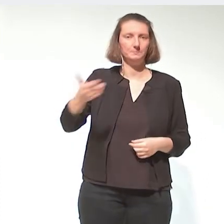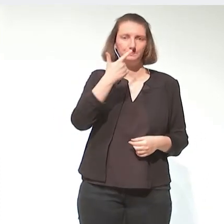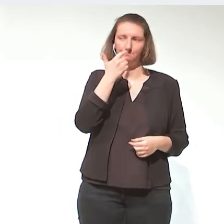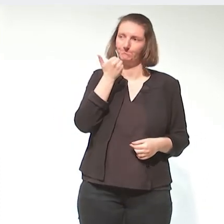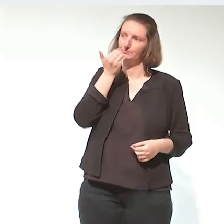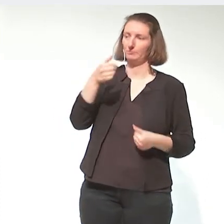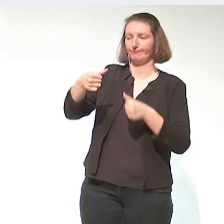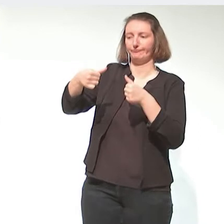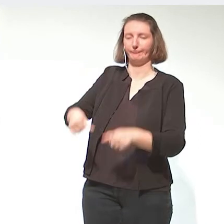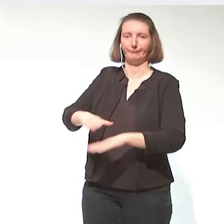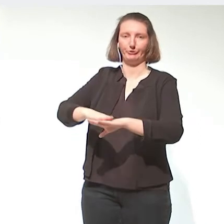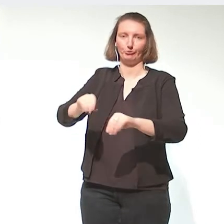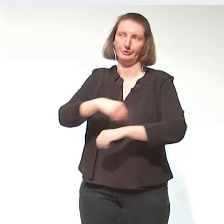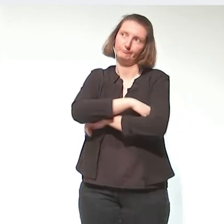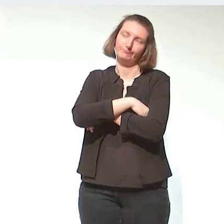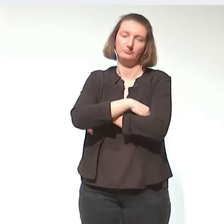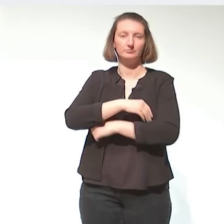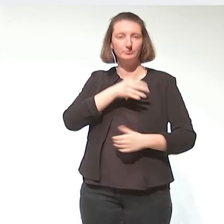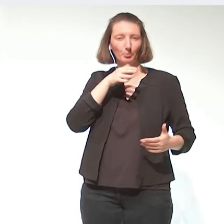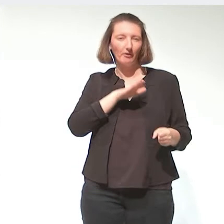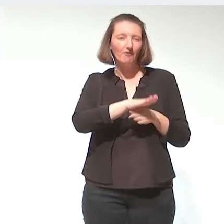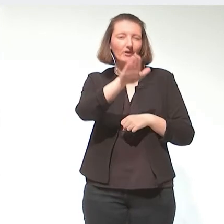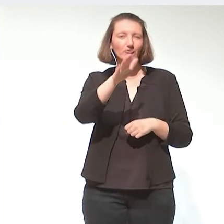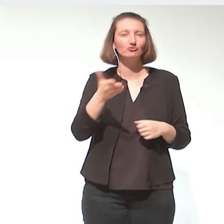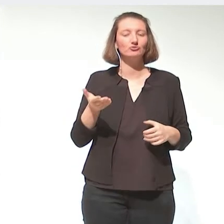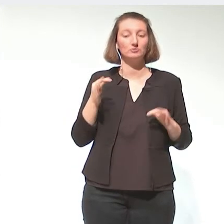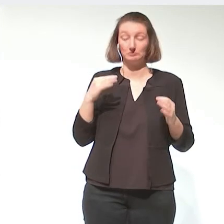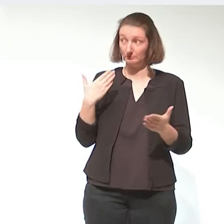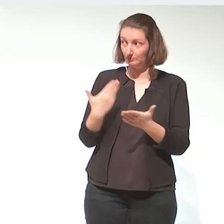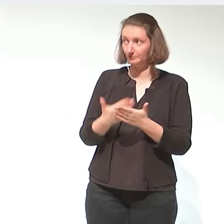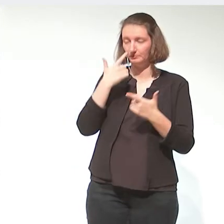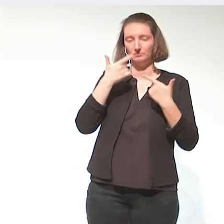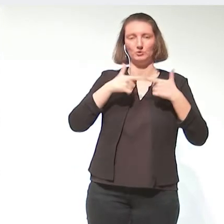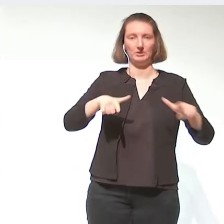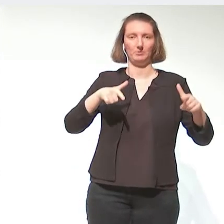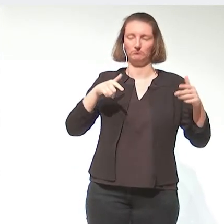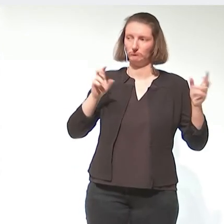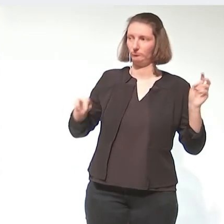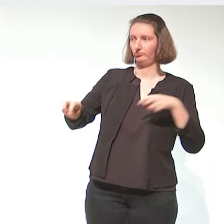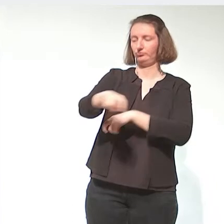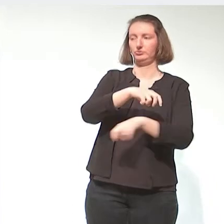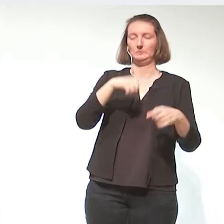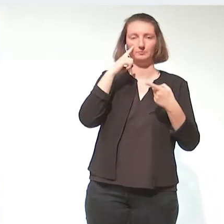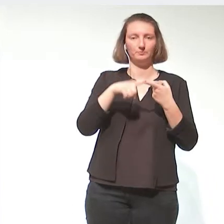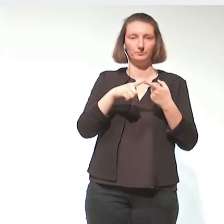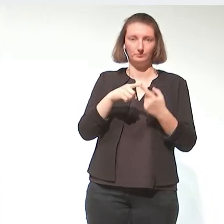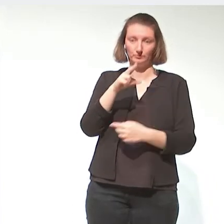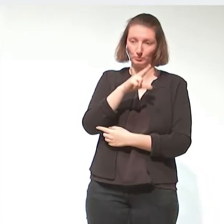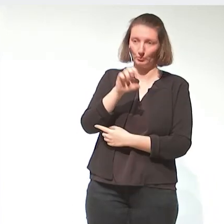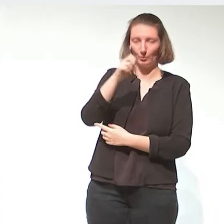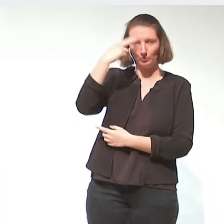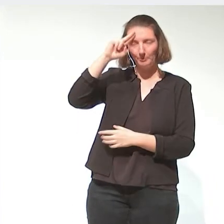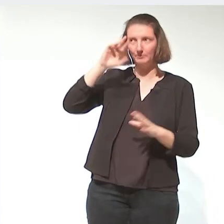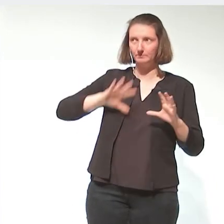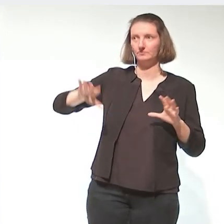We're too exposed, and so you don't move, most of us. Freedom of movement across the EU.